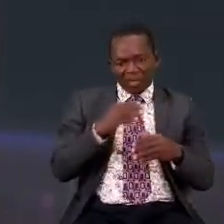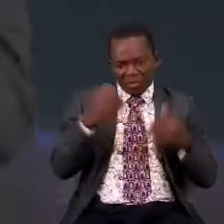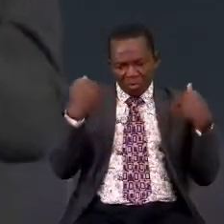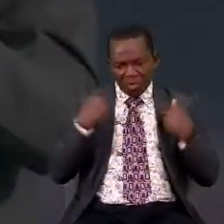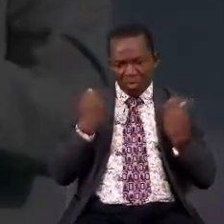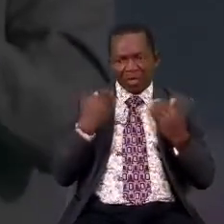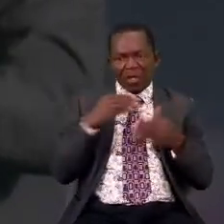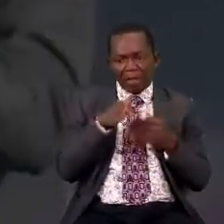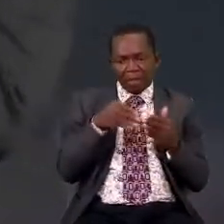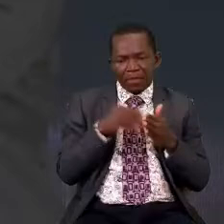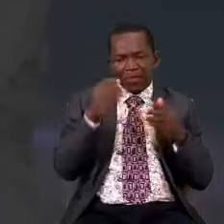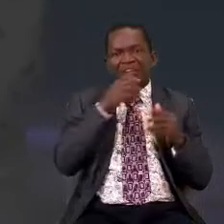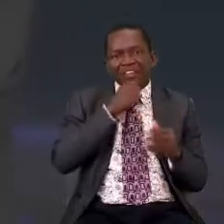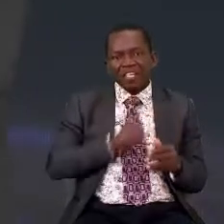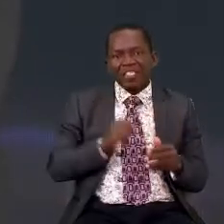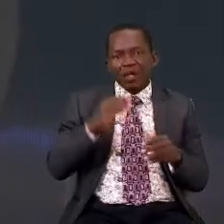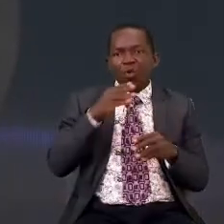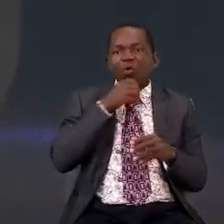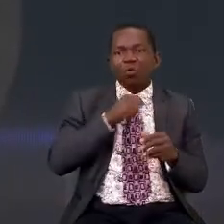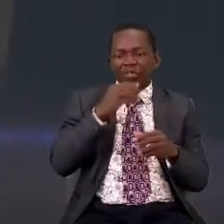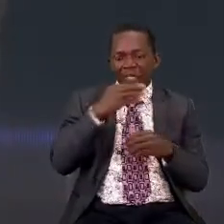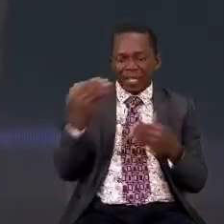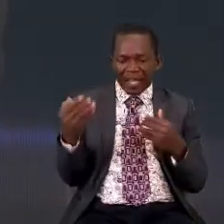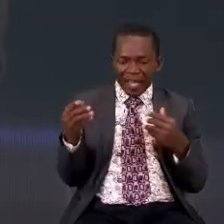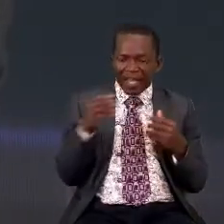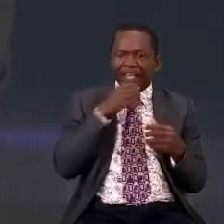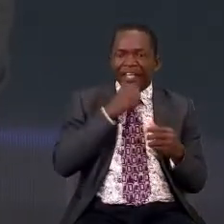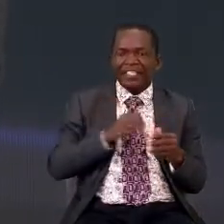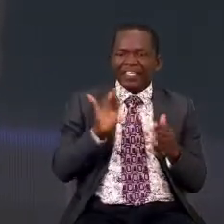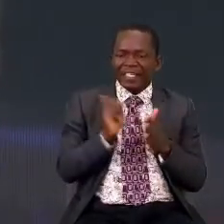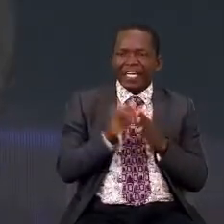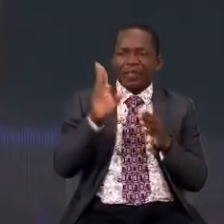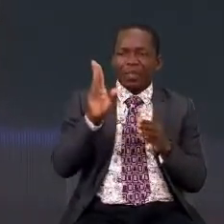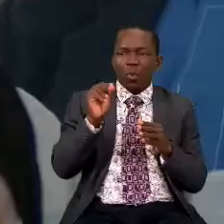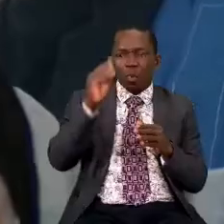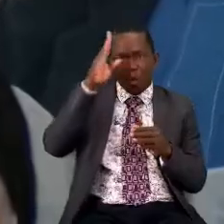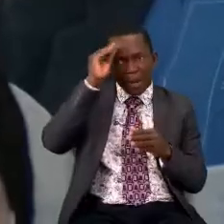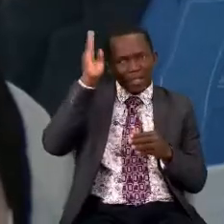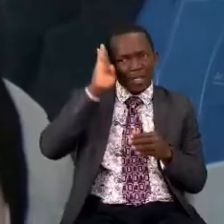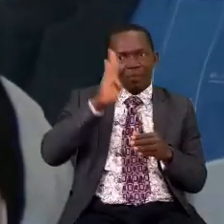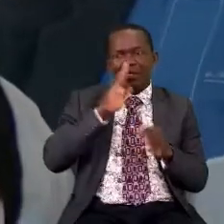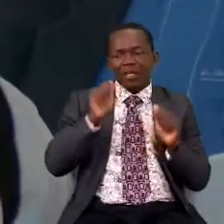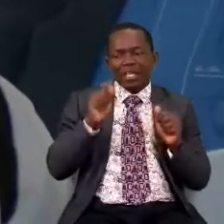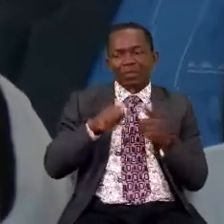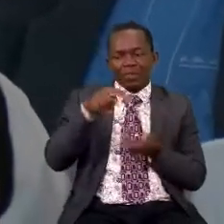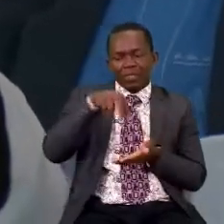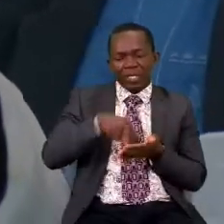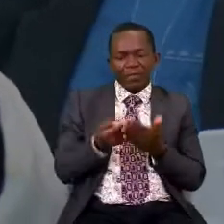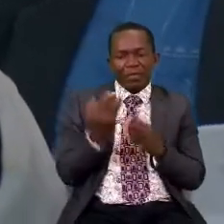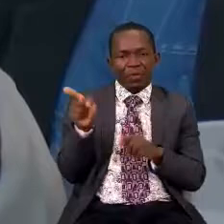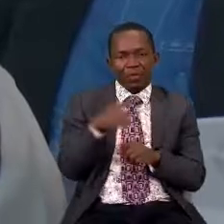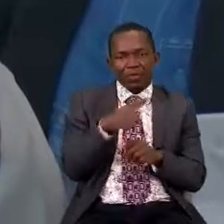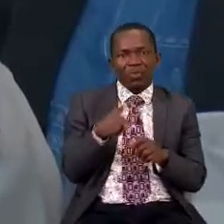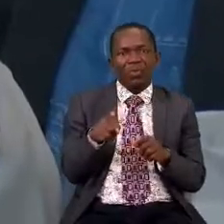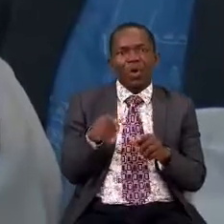thy life. As I was with Moses, who confronted Pharaoh, as I was with Moses, who confronted